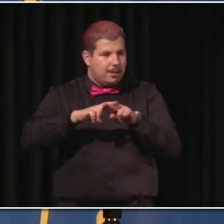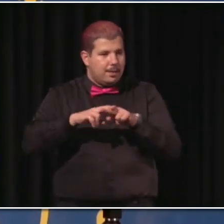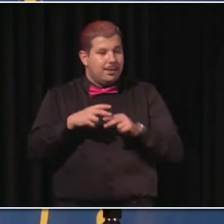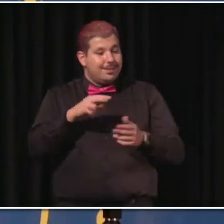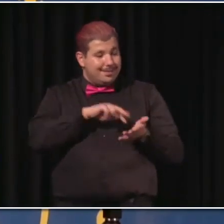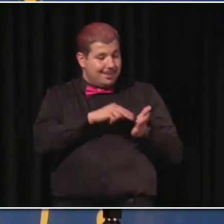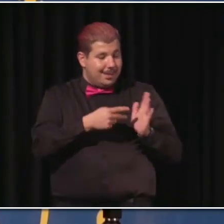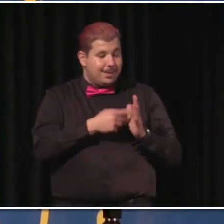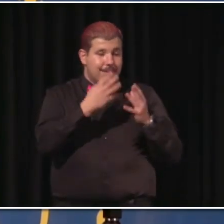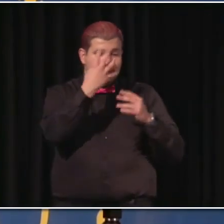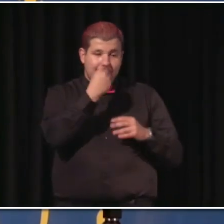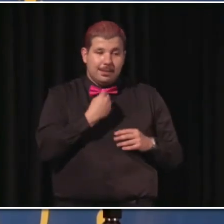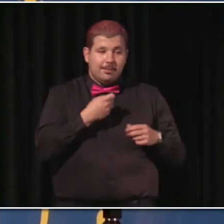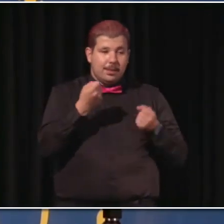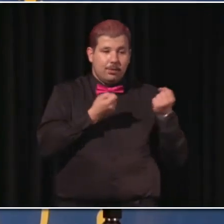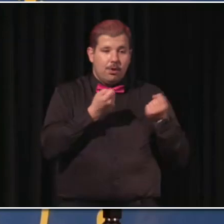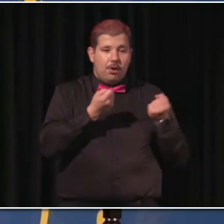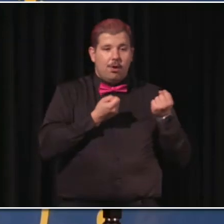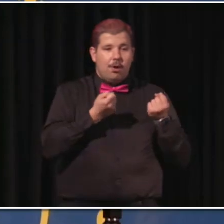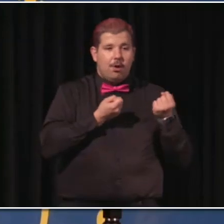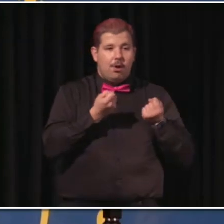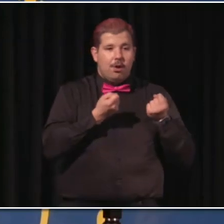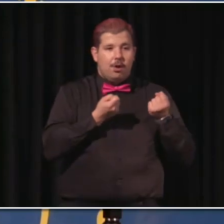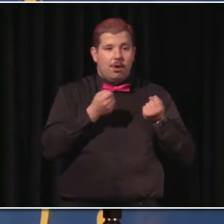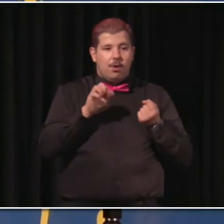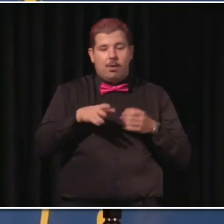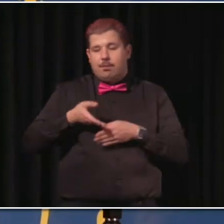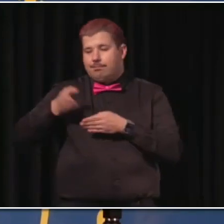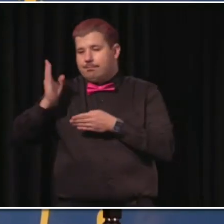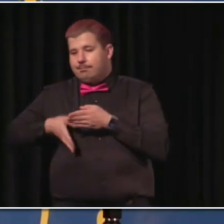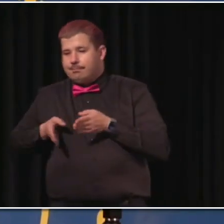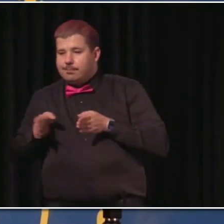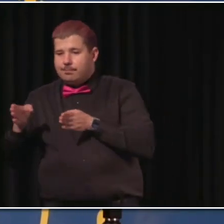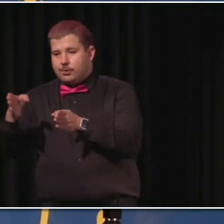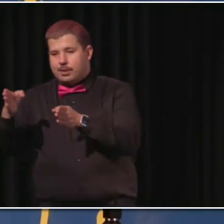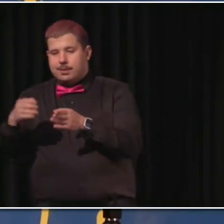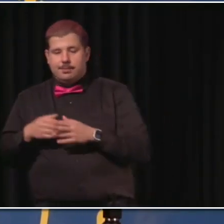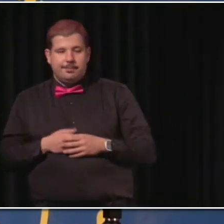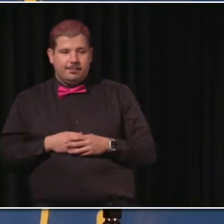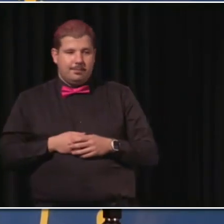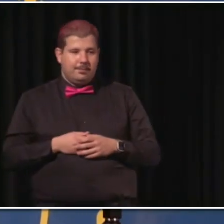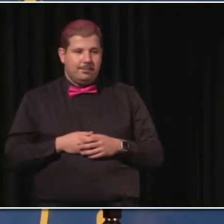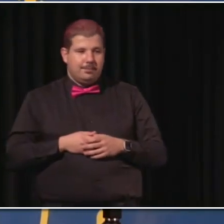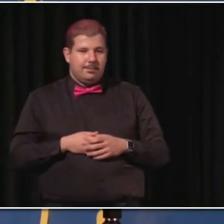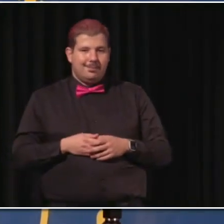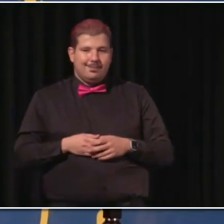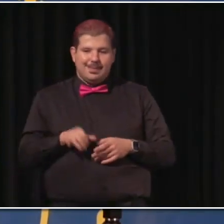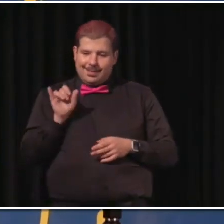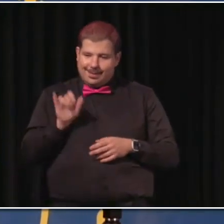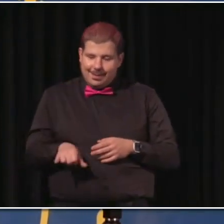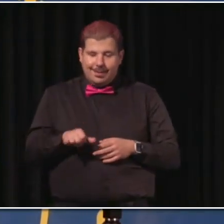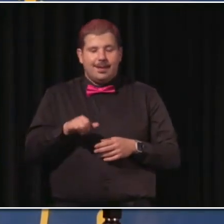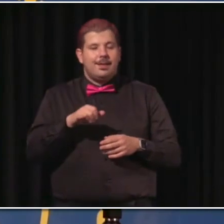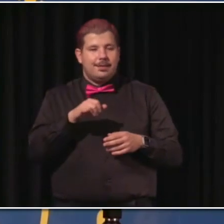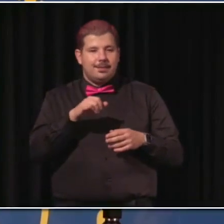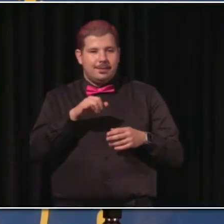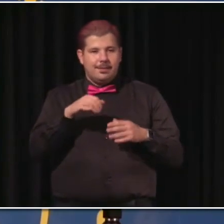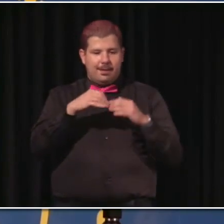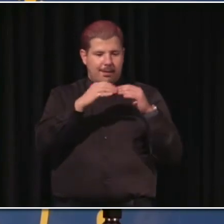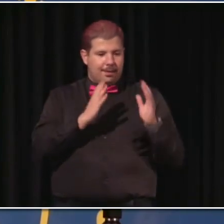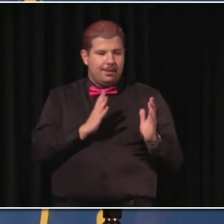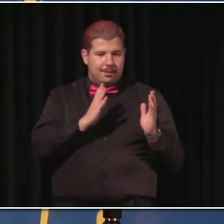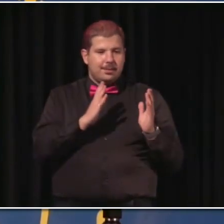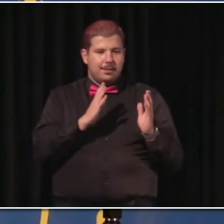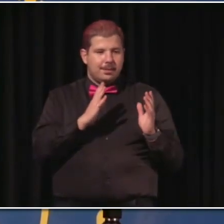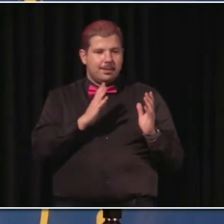sleeping in their car or ending up on the street. So that's why housing has been a cornerstone of our work